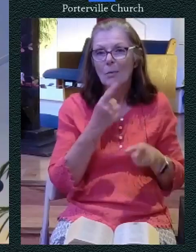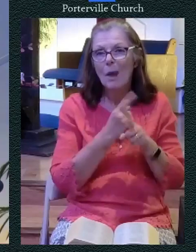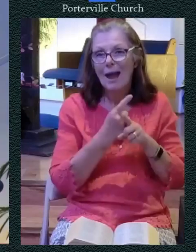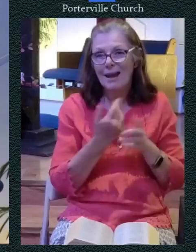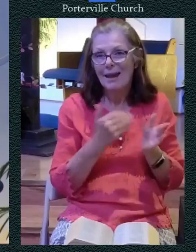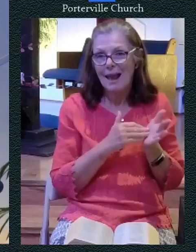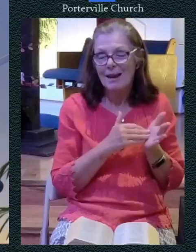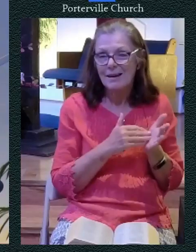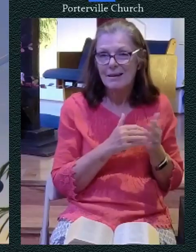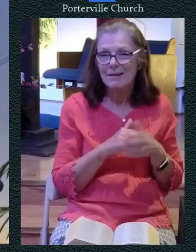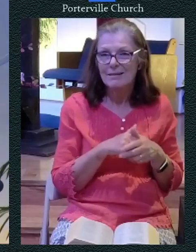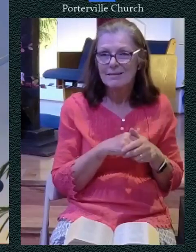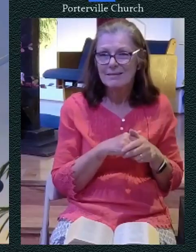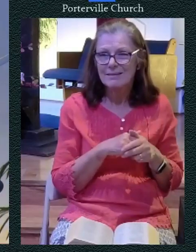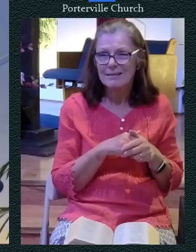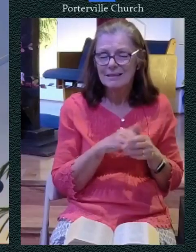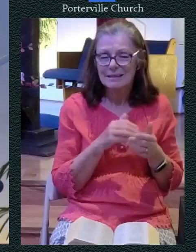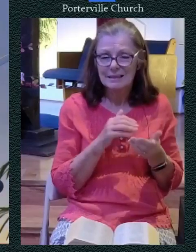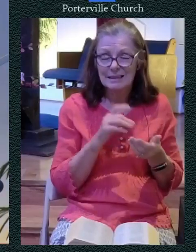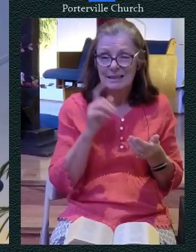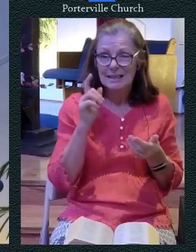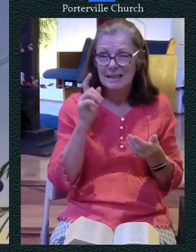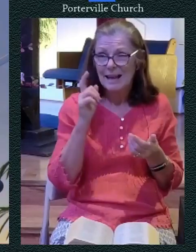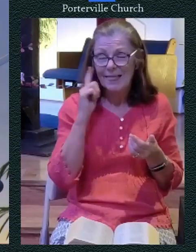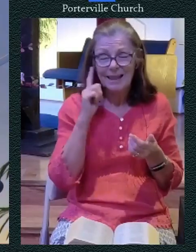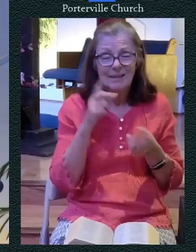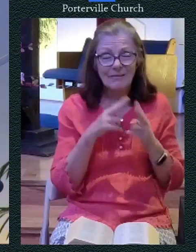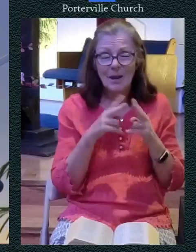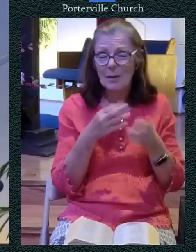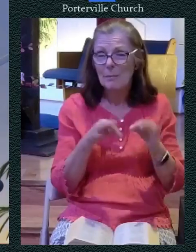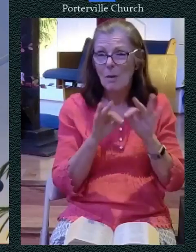I think that's really, really important.